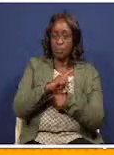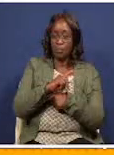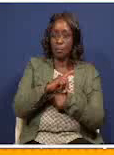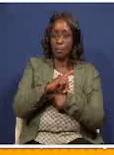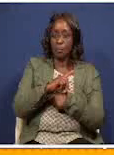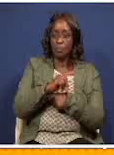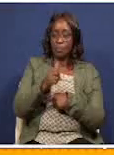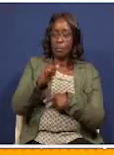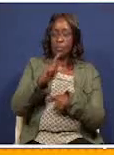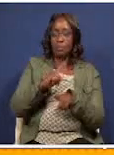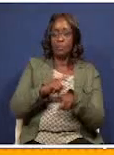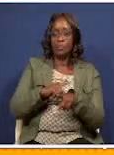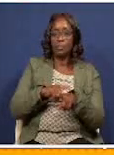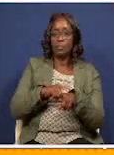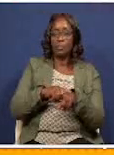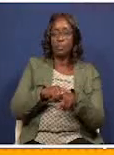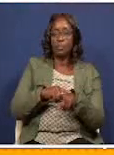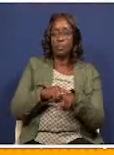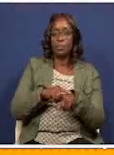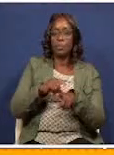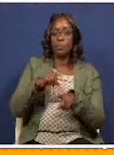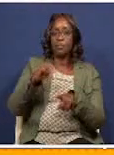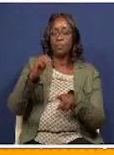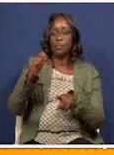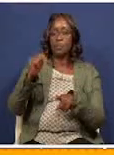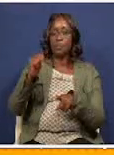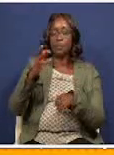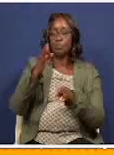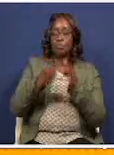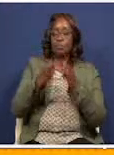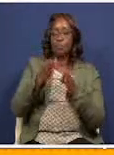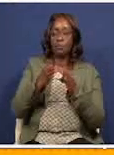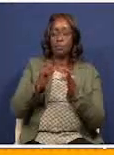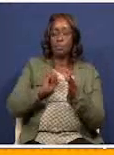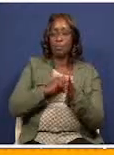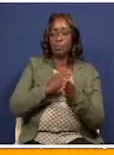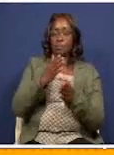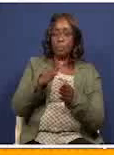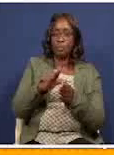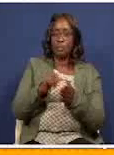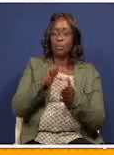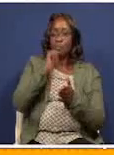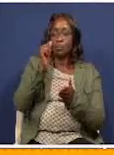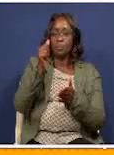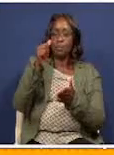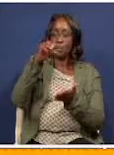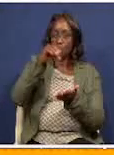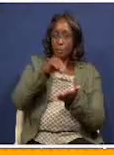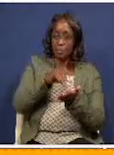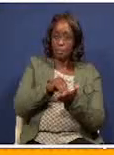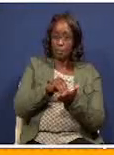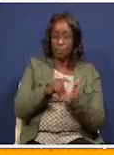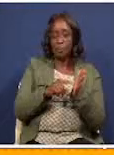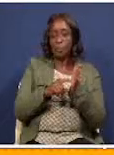at any given time. Mugambi dhania Mohamed Ibrahim, akiuga mbunge ya Senate tare kire gambari, na kinyeto na nili